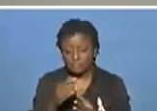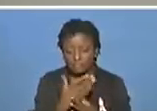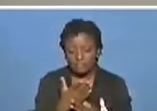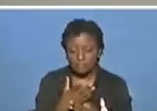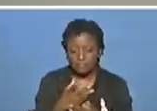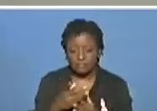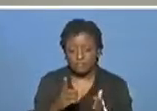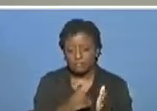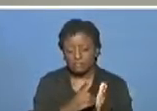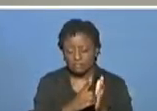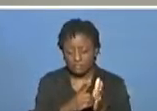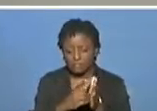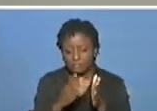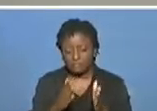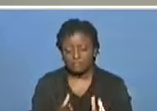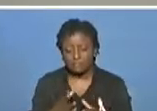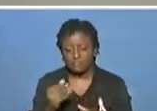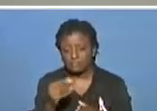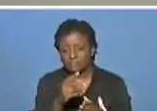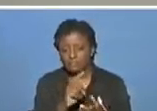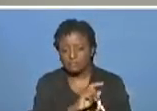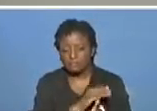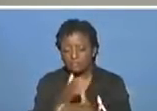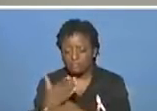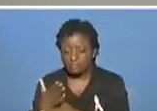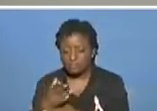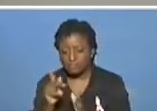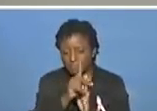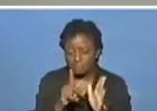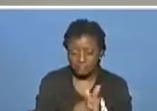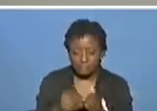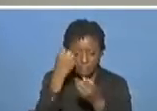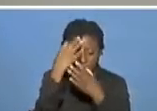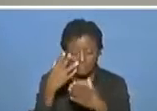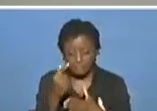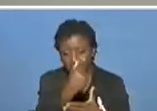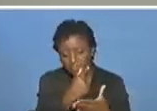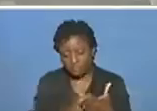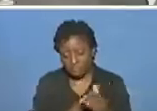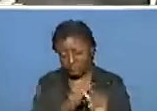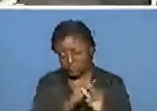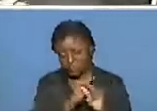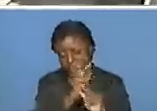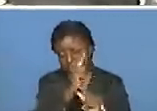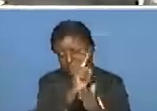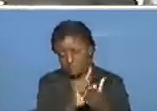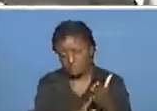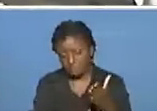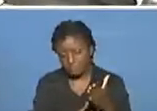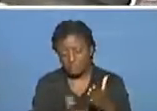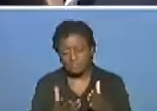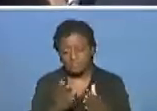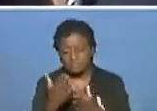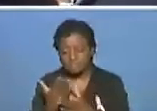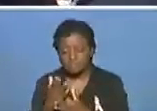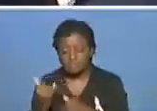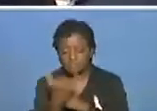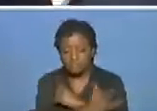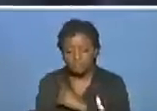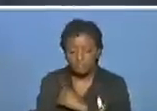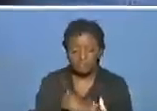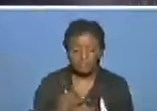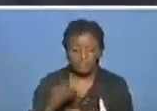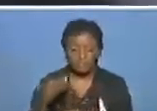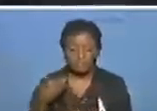the exchange of policy, information, and guidelines between countries and members of the public, including public